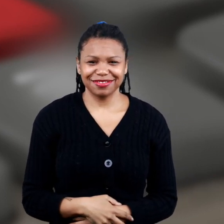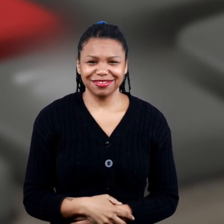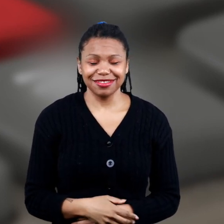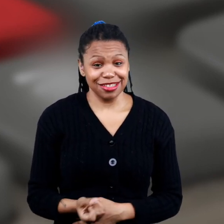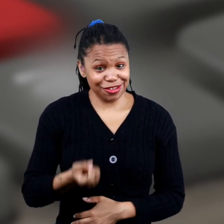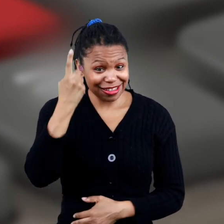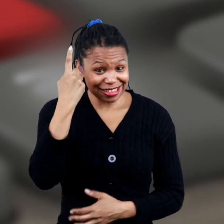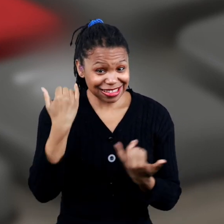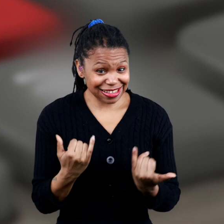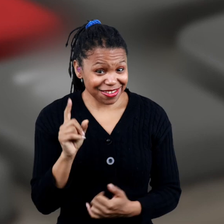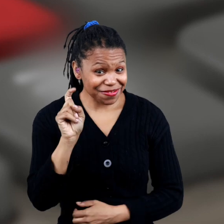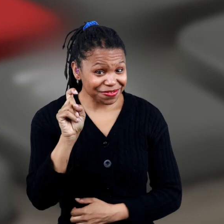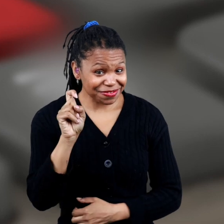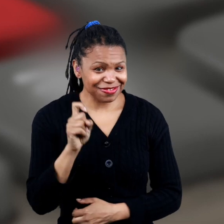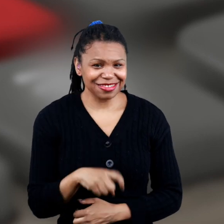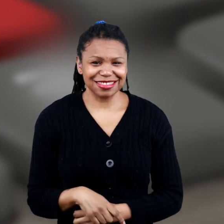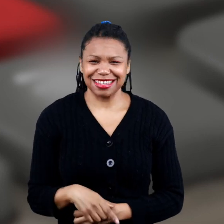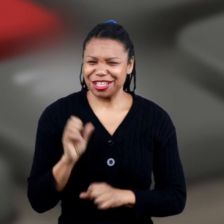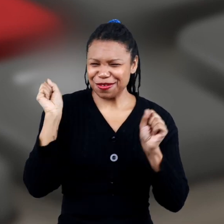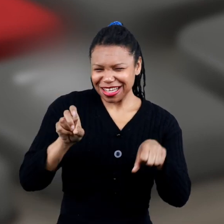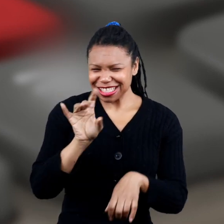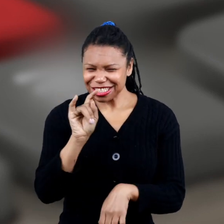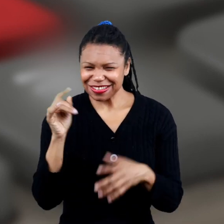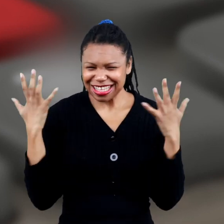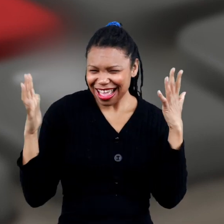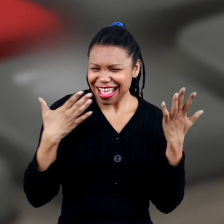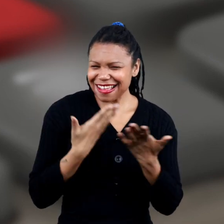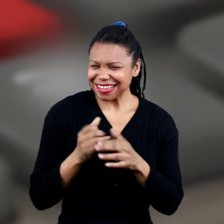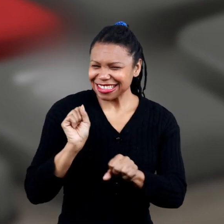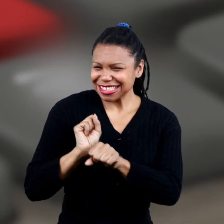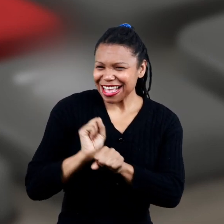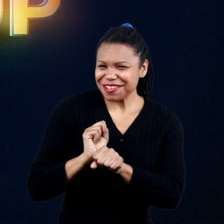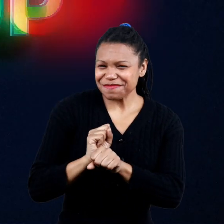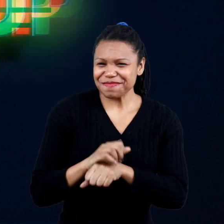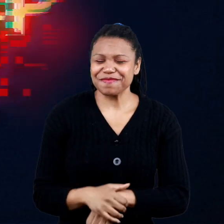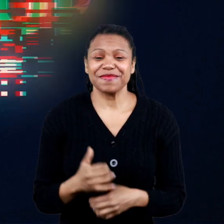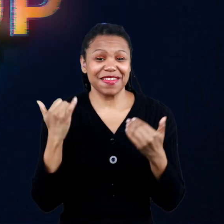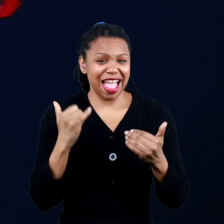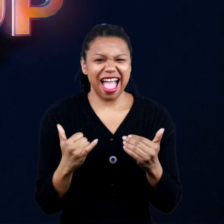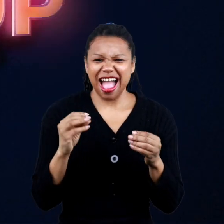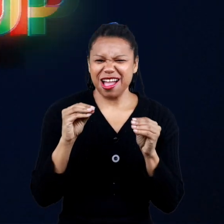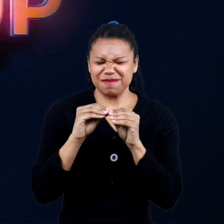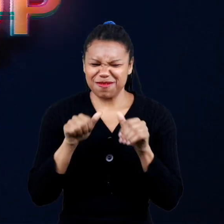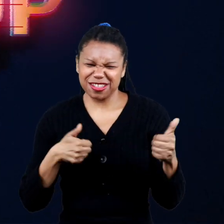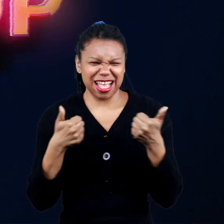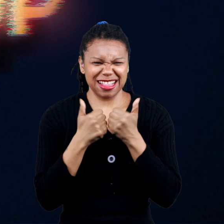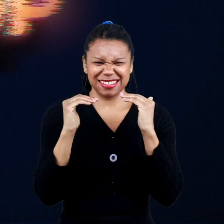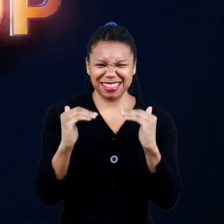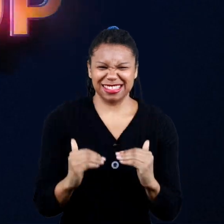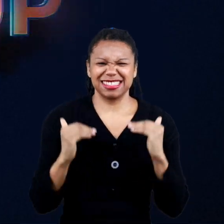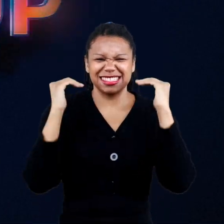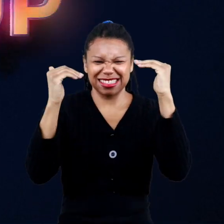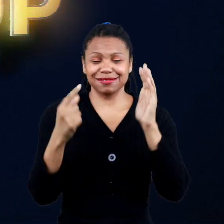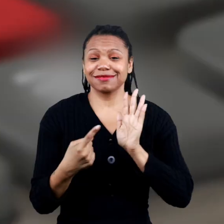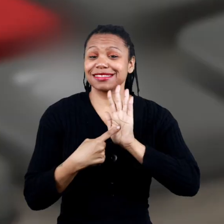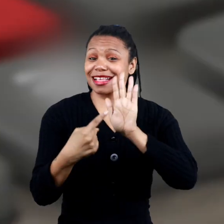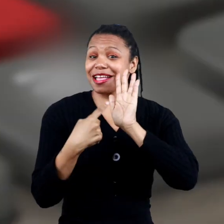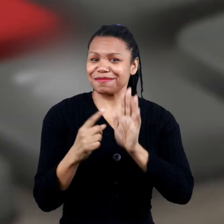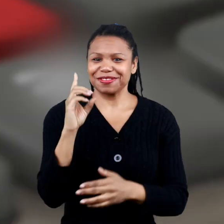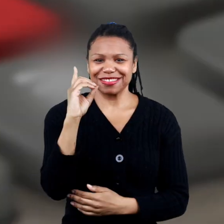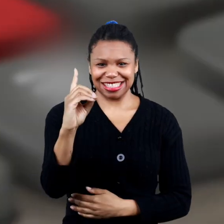thirty-four. Did you get it? I knew you could do it. Well done. All right, let's move up a level.